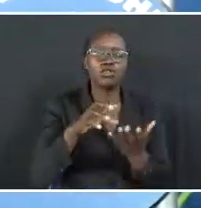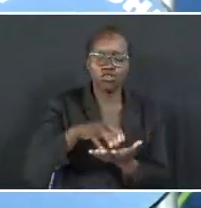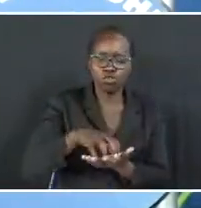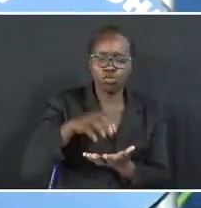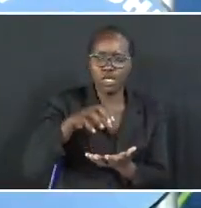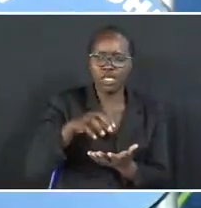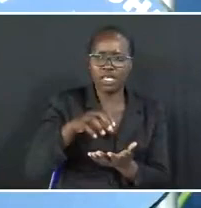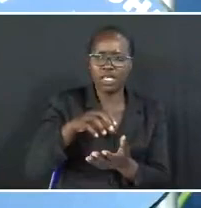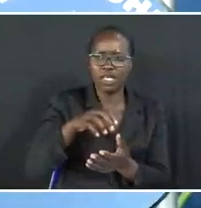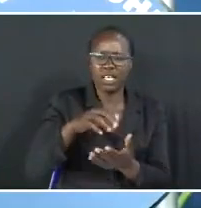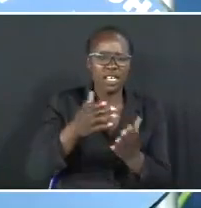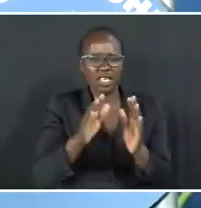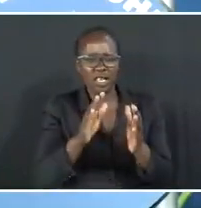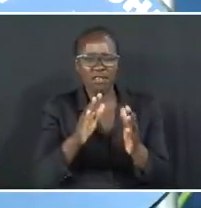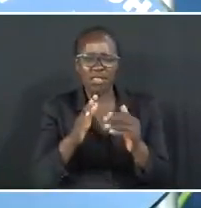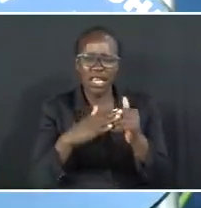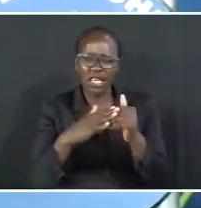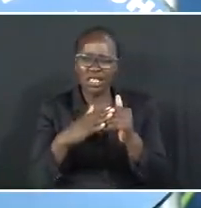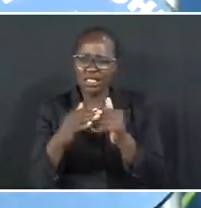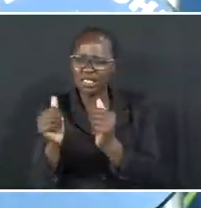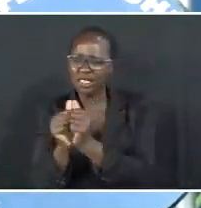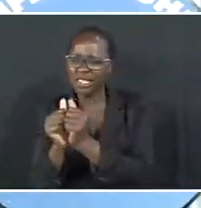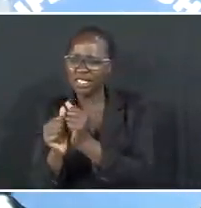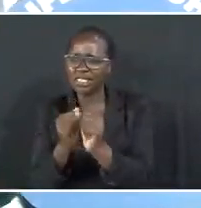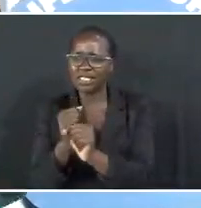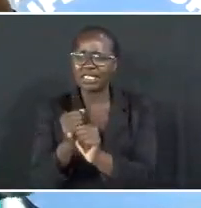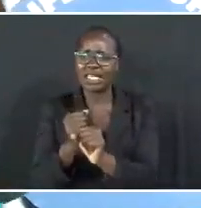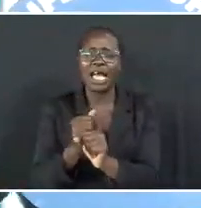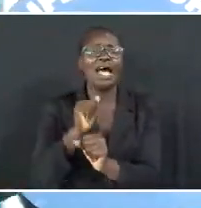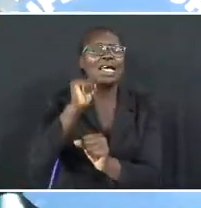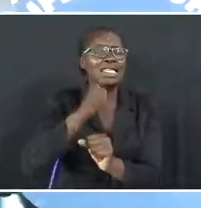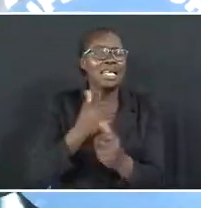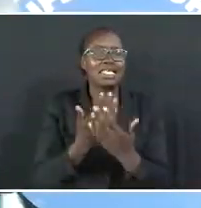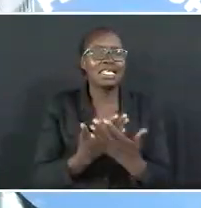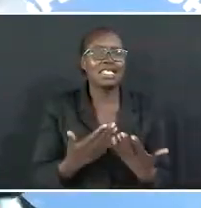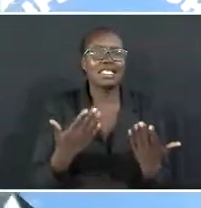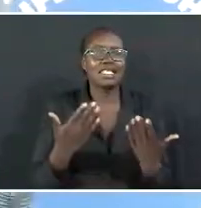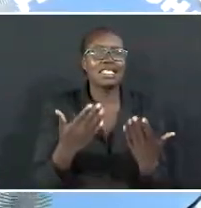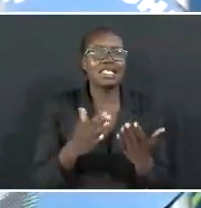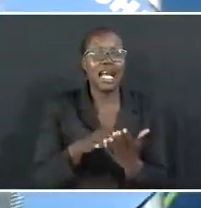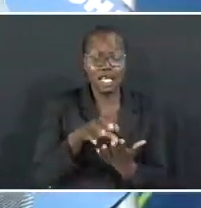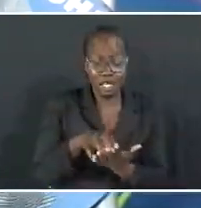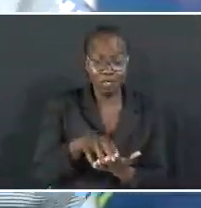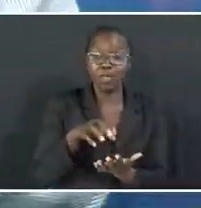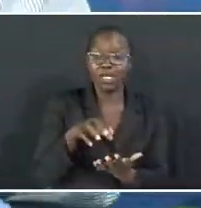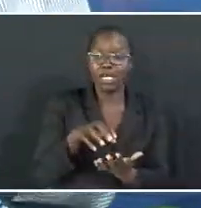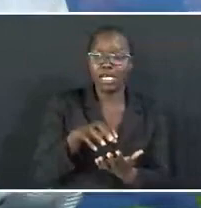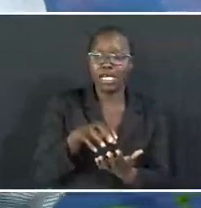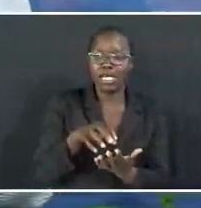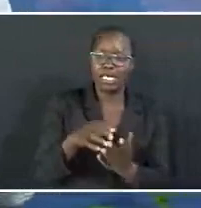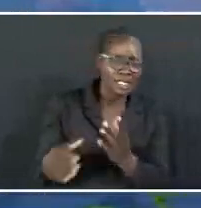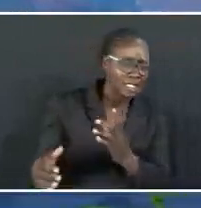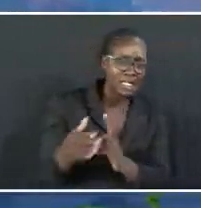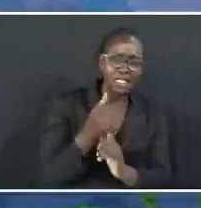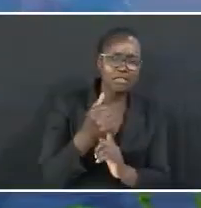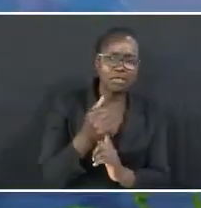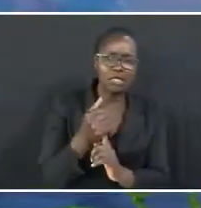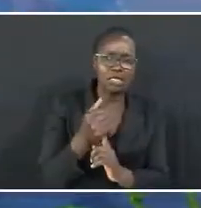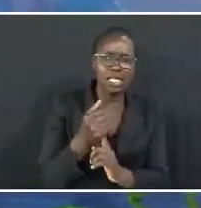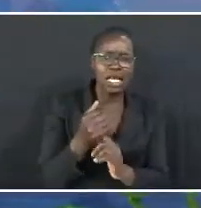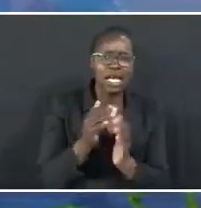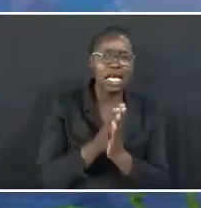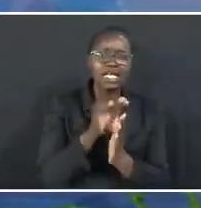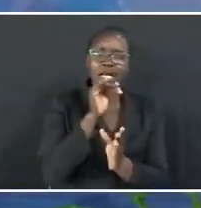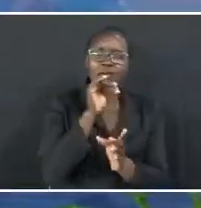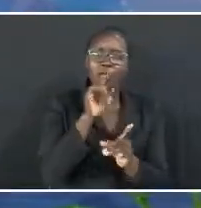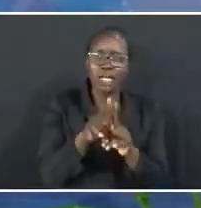at around 10, 9, and it was a very exciting thing, you know, I can bake. It's an achievement. And I have